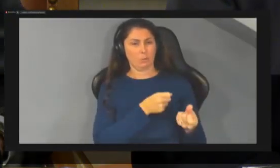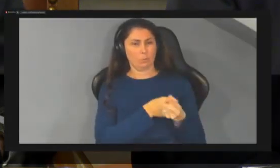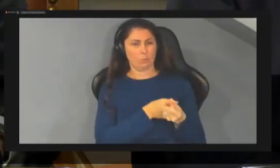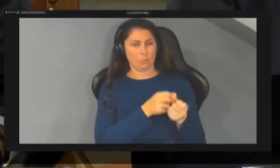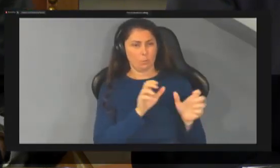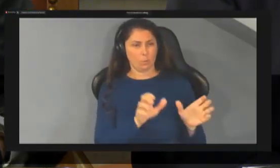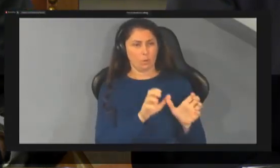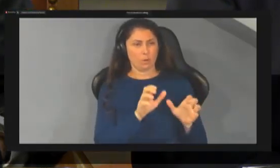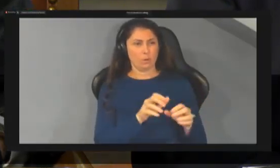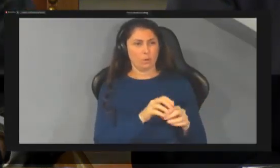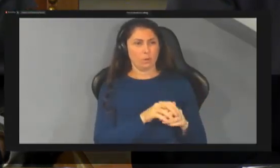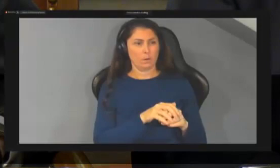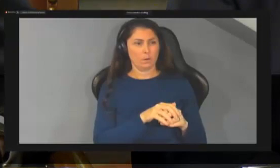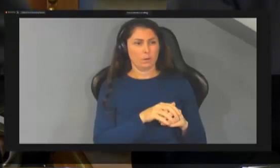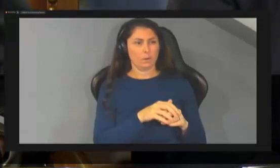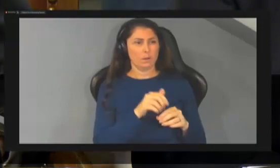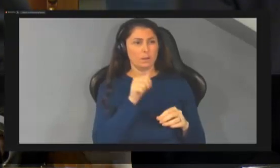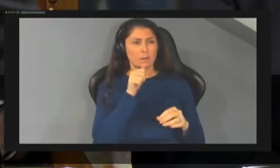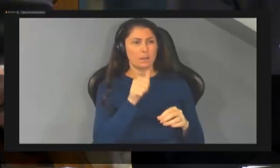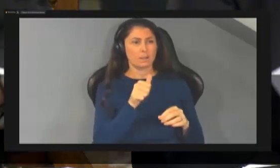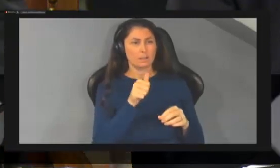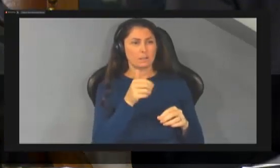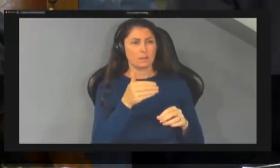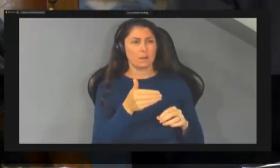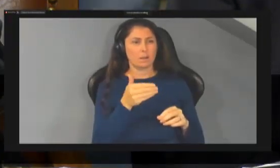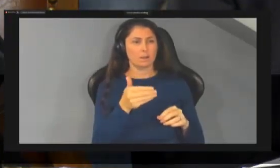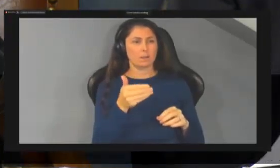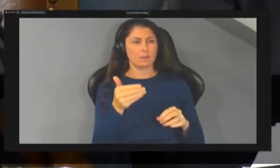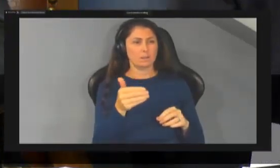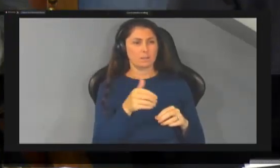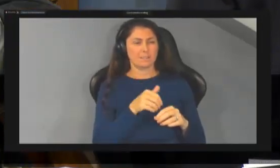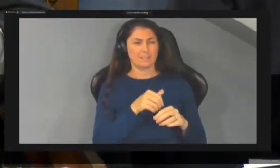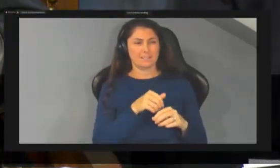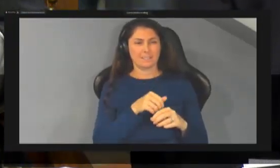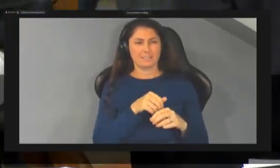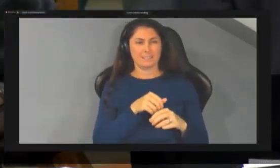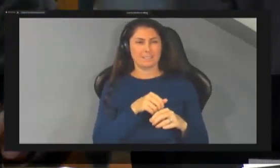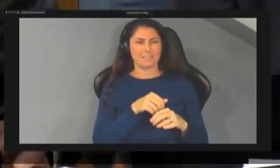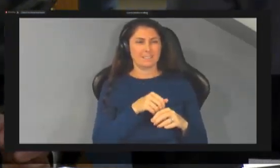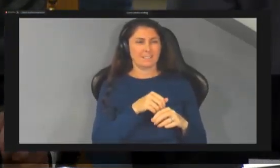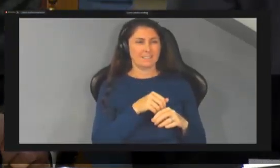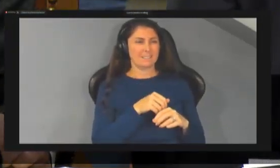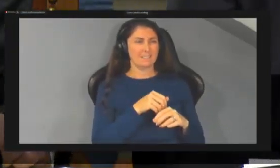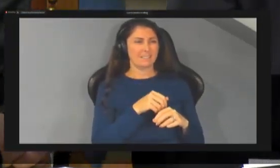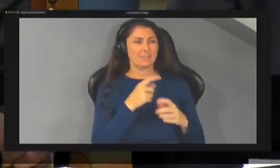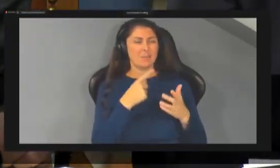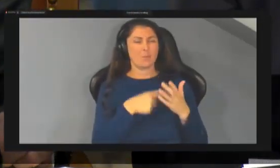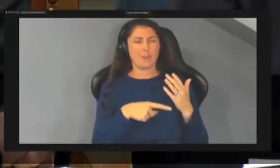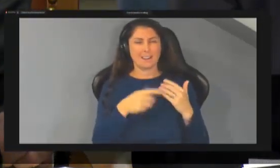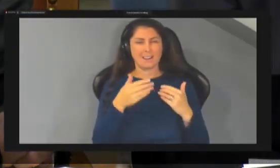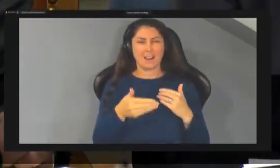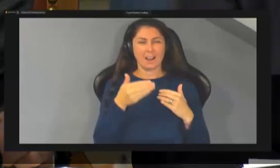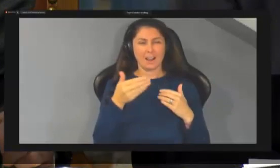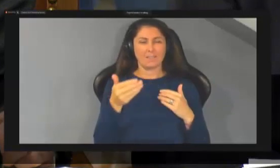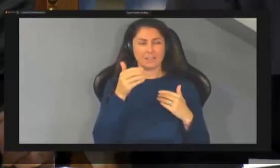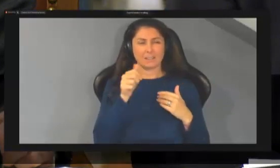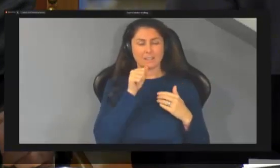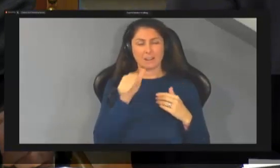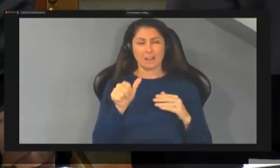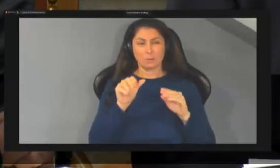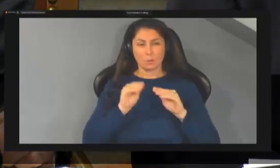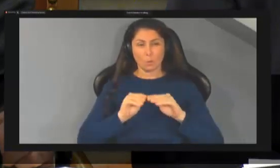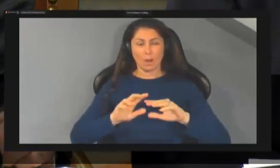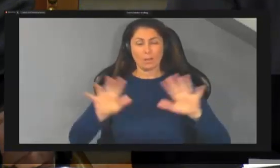What doesn't often go out there? Oh, I'm sorry. I thought I was. What often does not go out there is